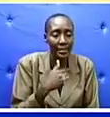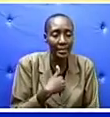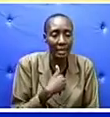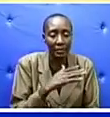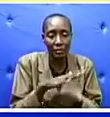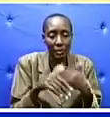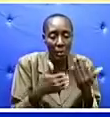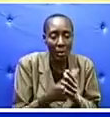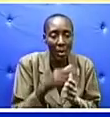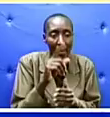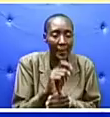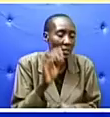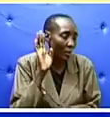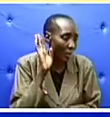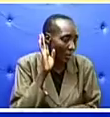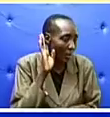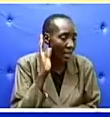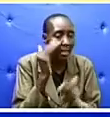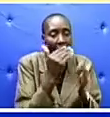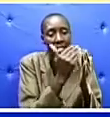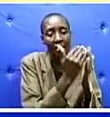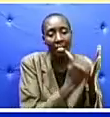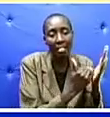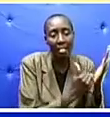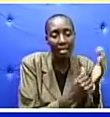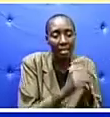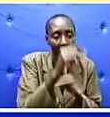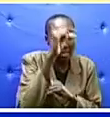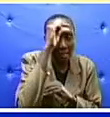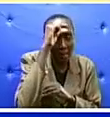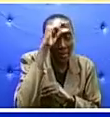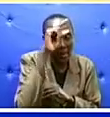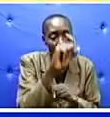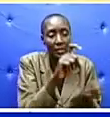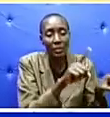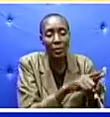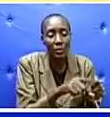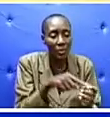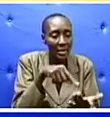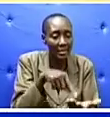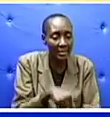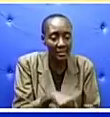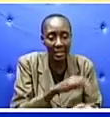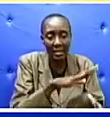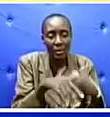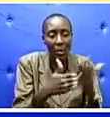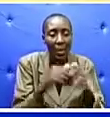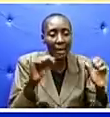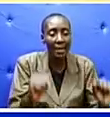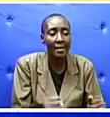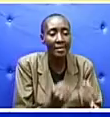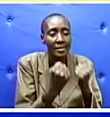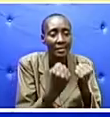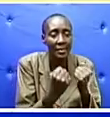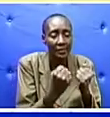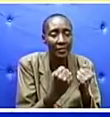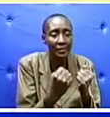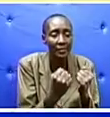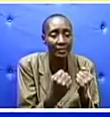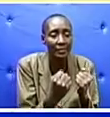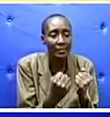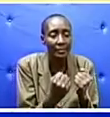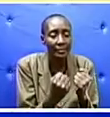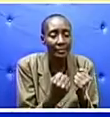of us should follow the guidelines. The government should also emphasize that everyone is safe. Everyone is good to go.